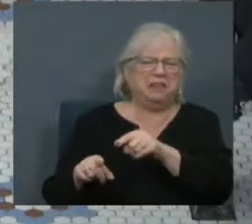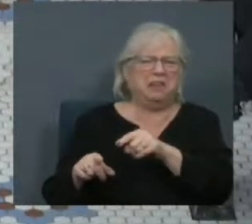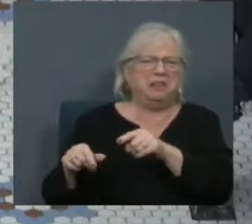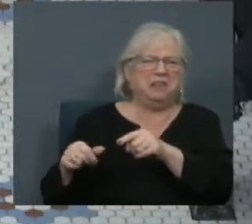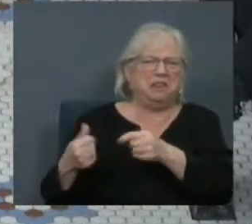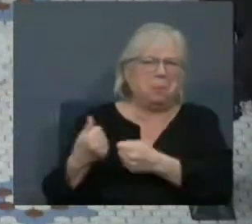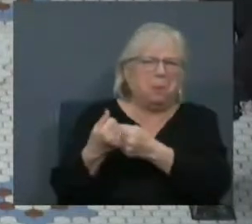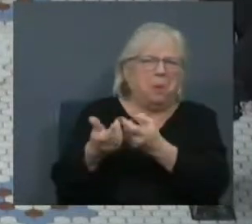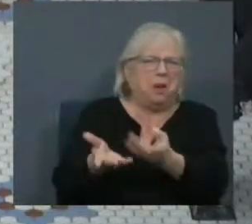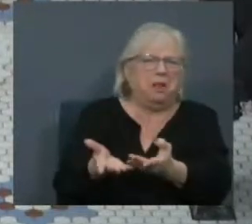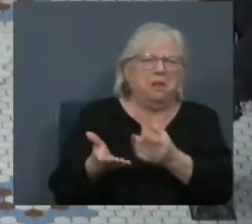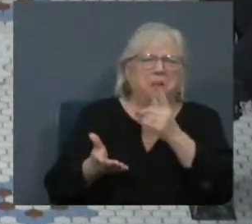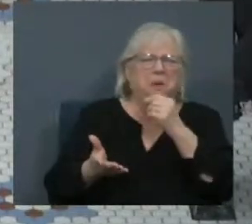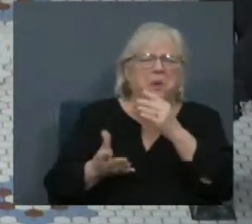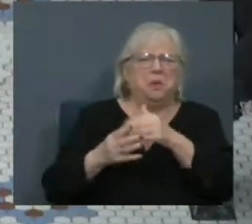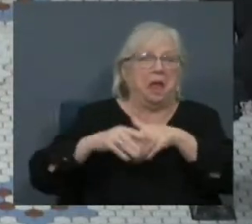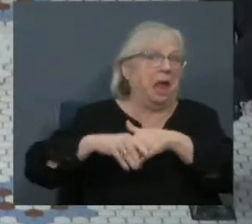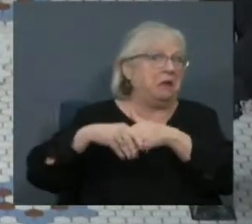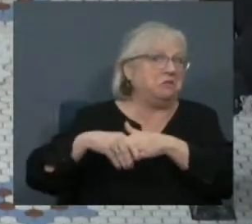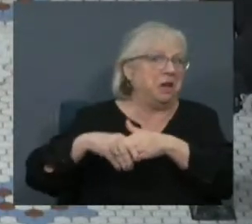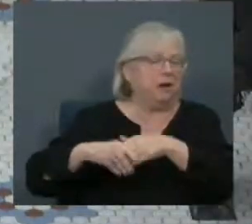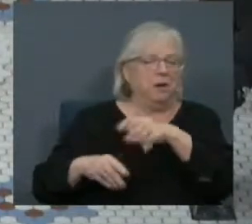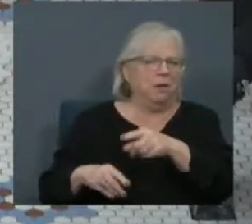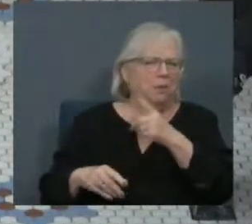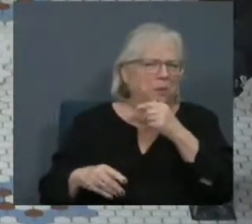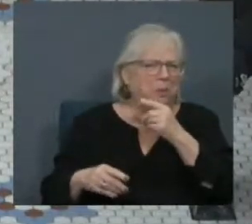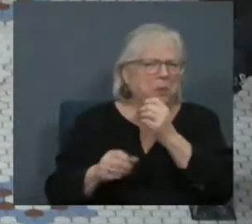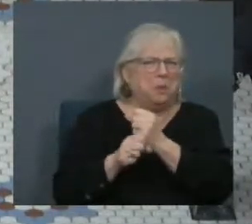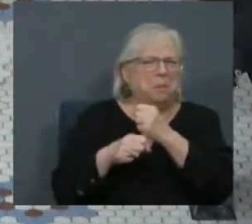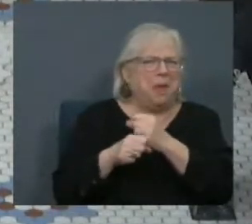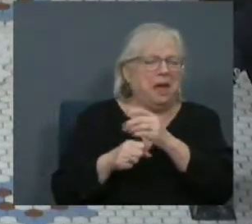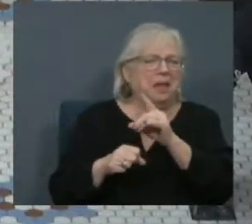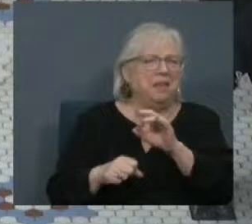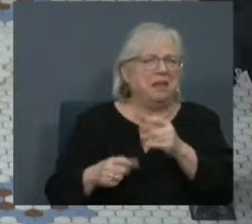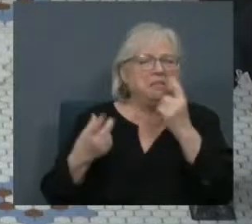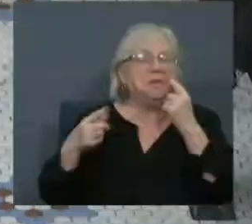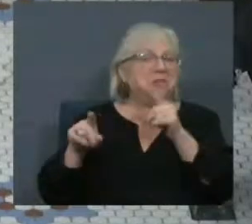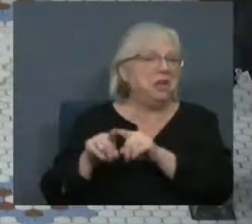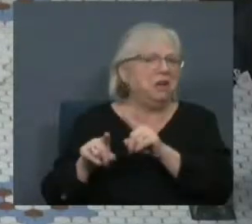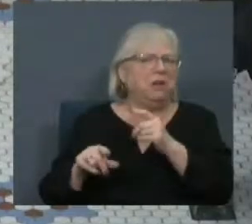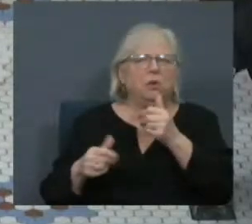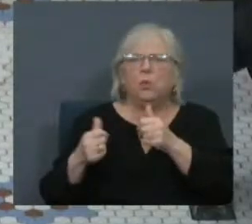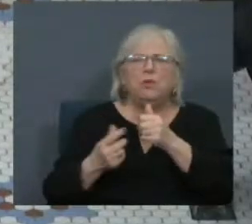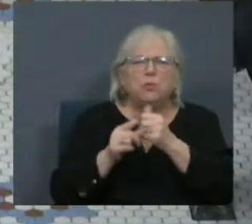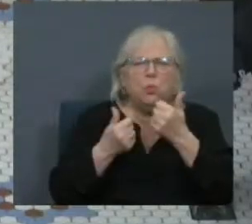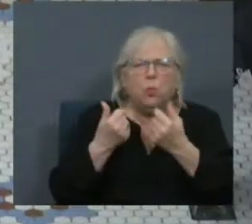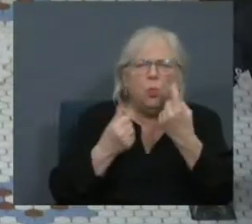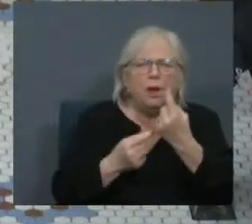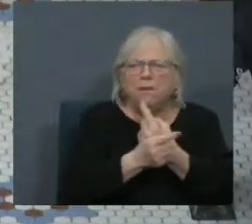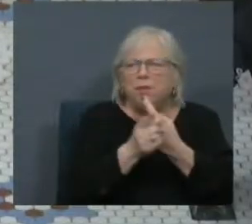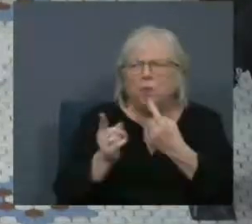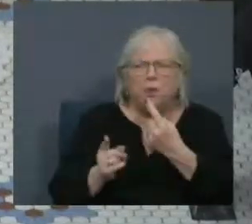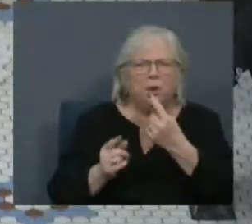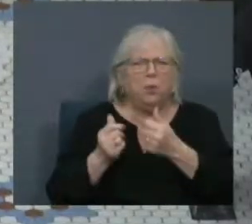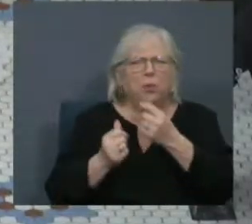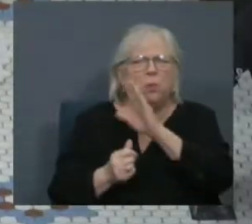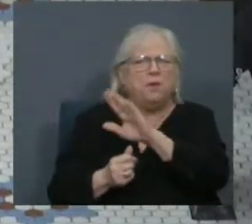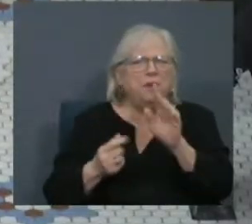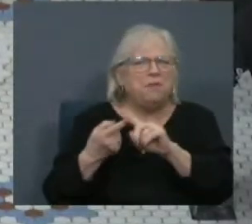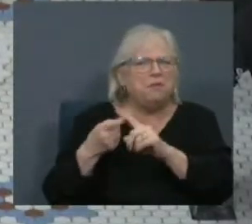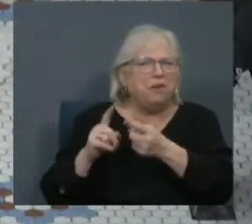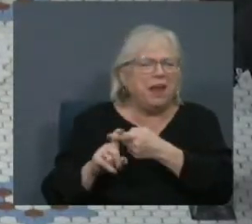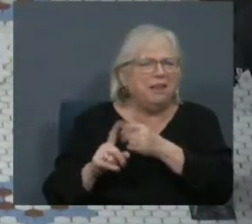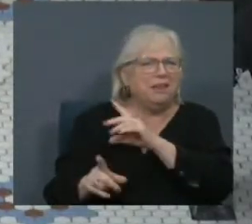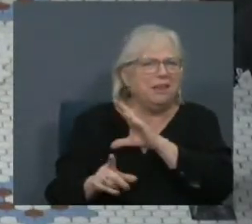up? Who's handshaking on this? Who's making the deals on this? Which one of you guys and which one of your friends